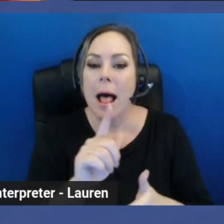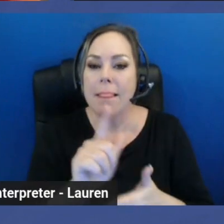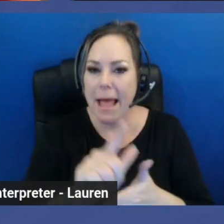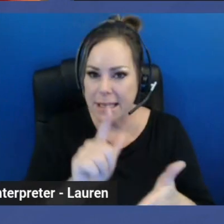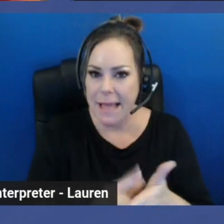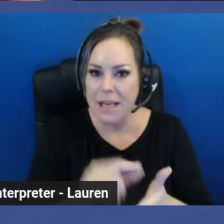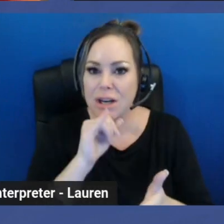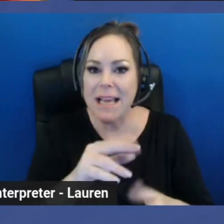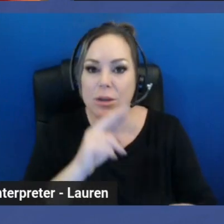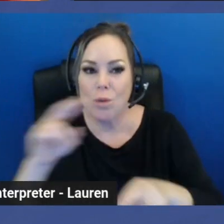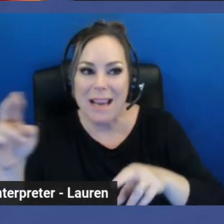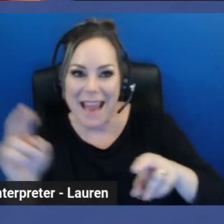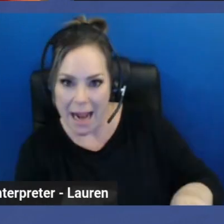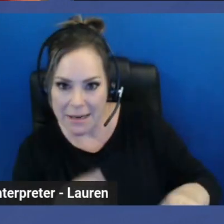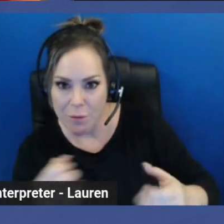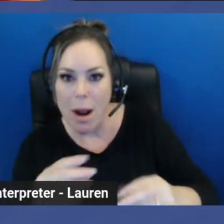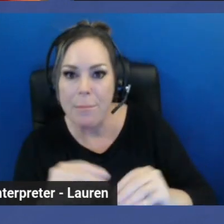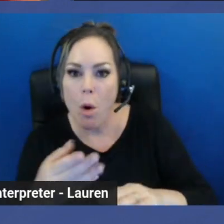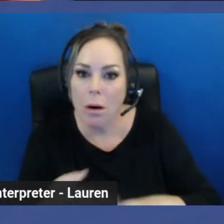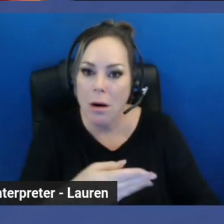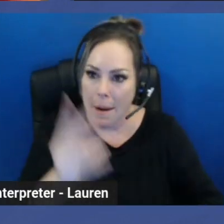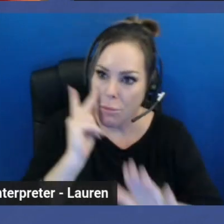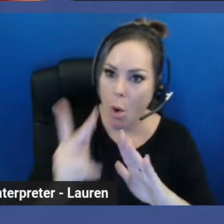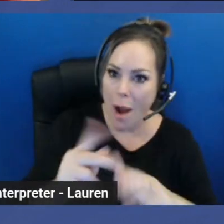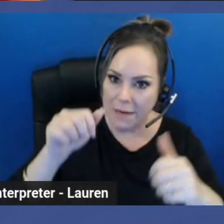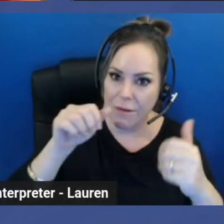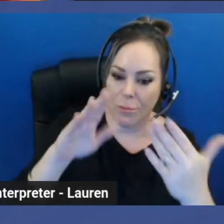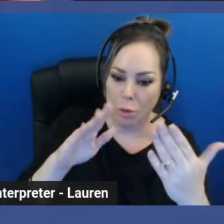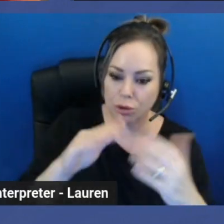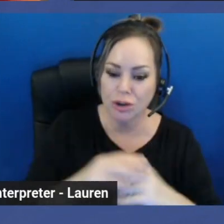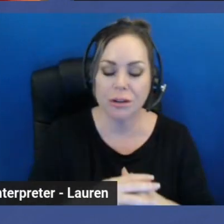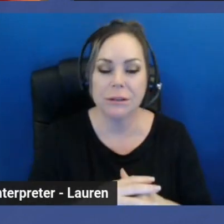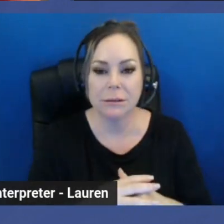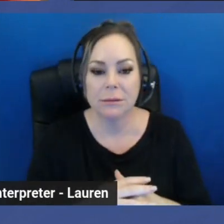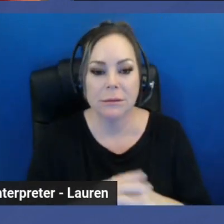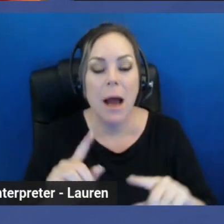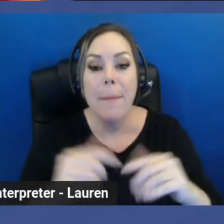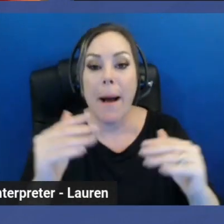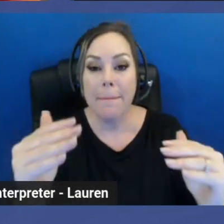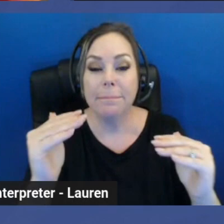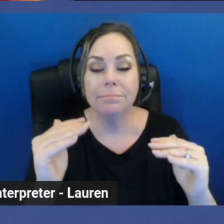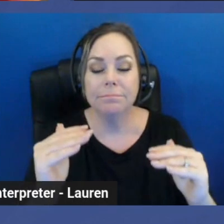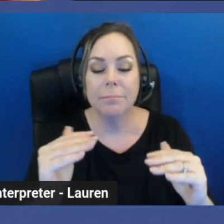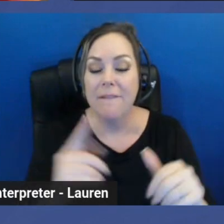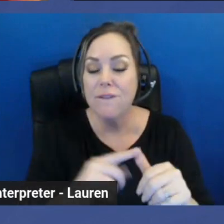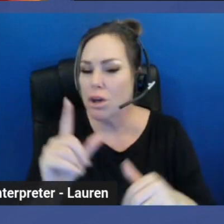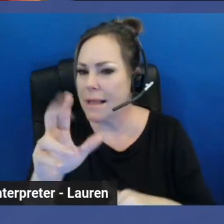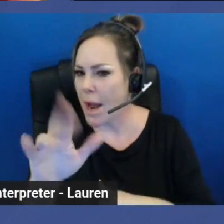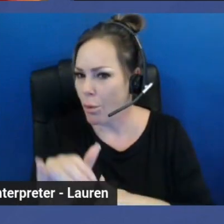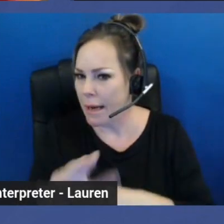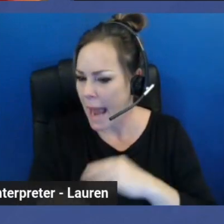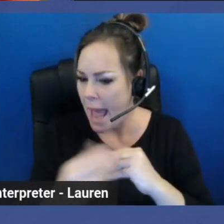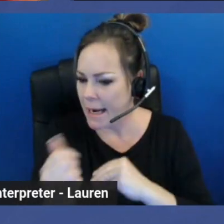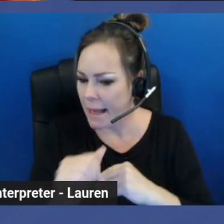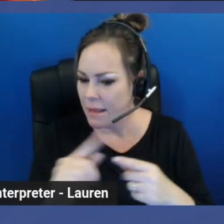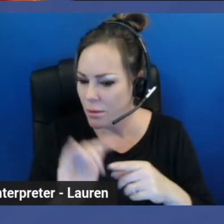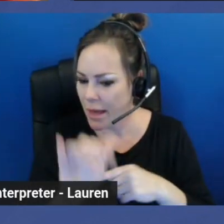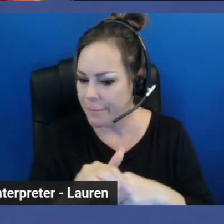often reactive. I'd love to see more proactive approaches. But before I move on to my next question, Larry, was there anything you wanted to